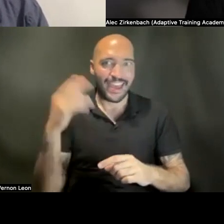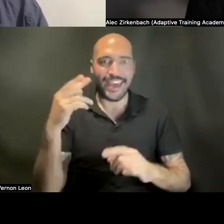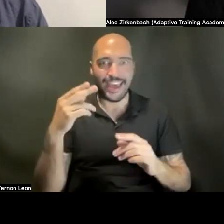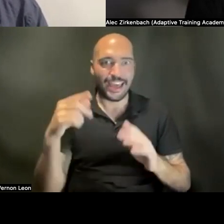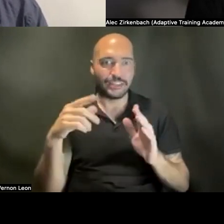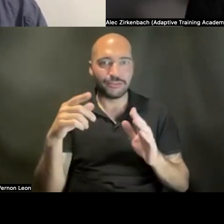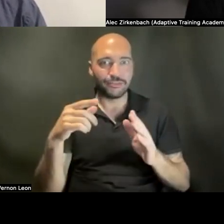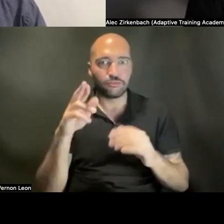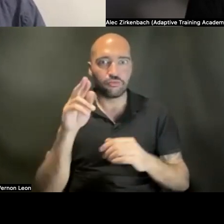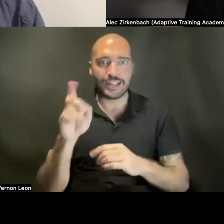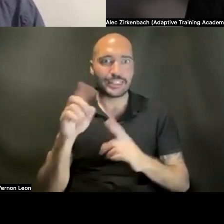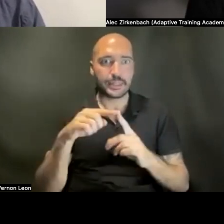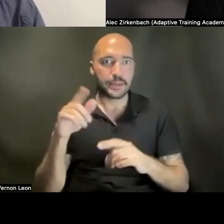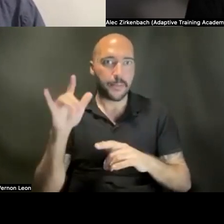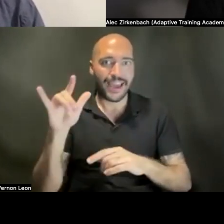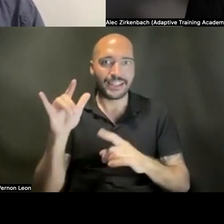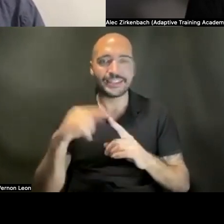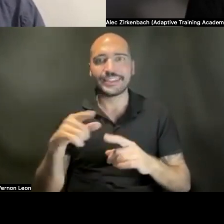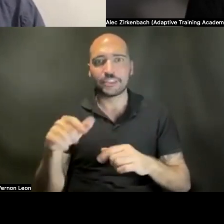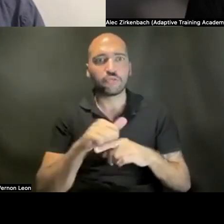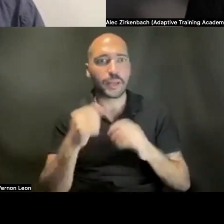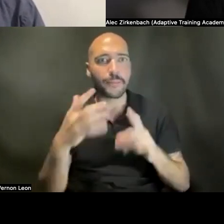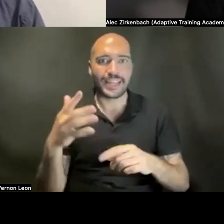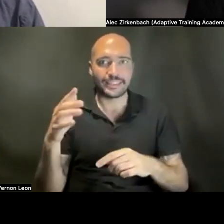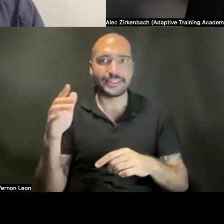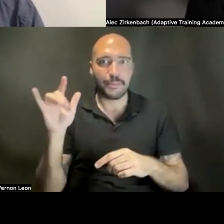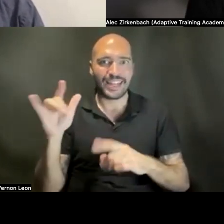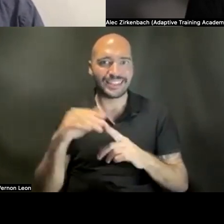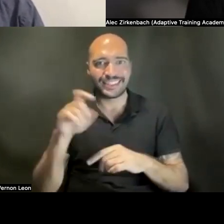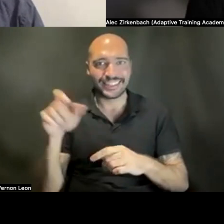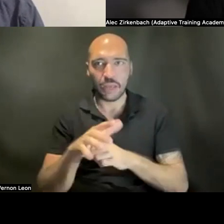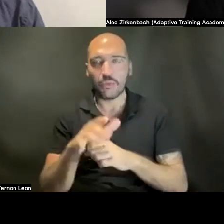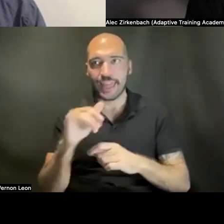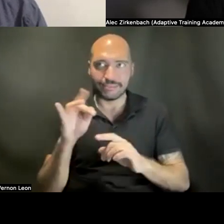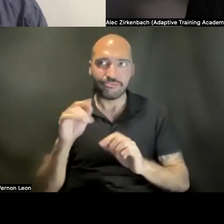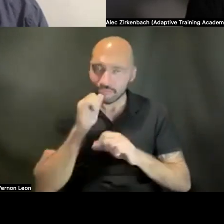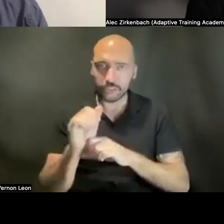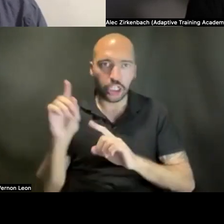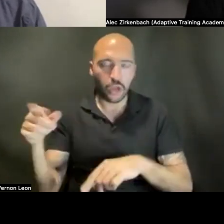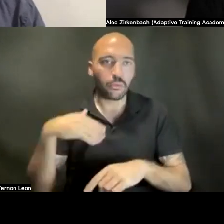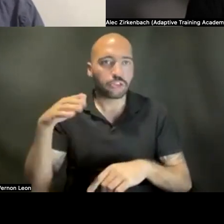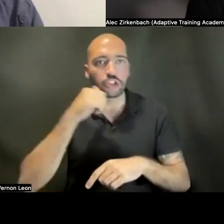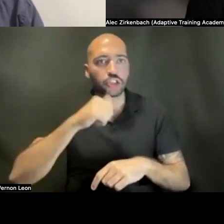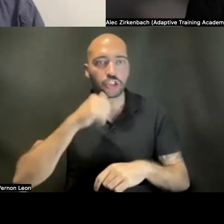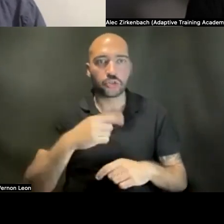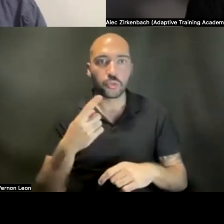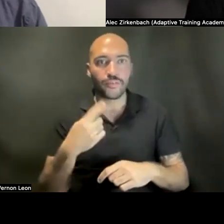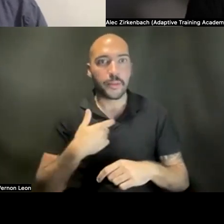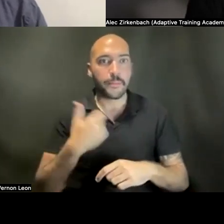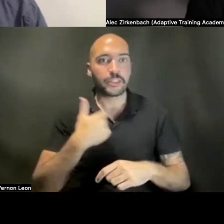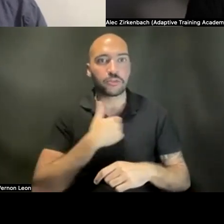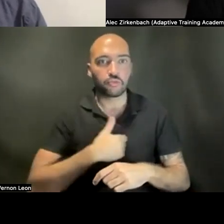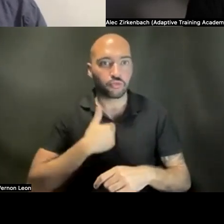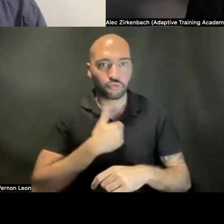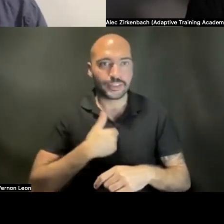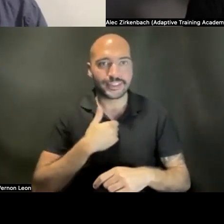trained many of the pilots in the Texas area that did go. And it was, when I was a little girl, one of the biggest regrets he always had is